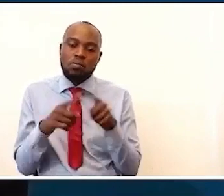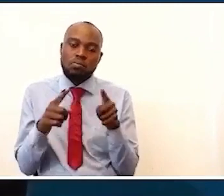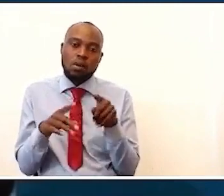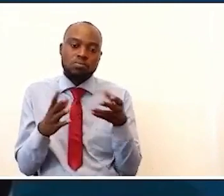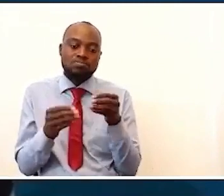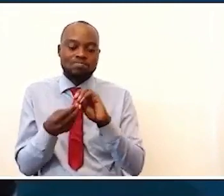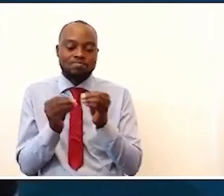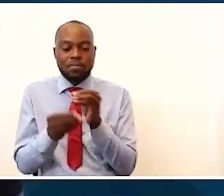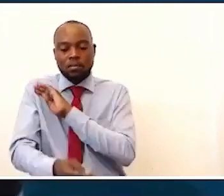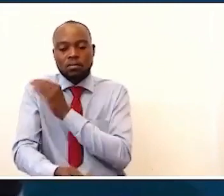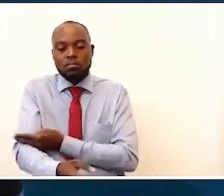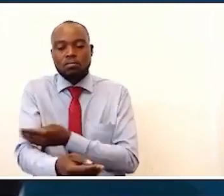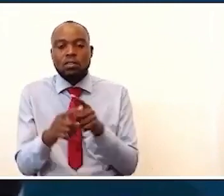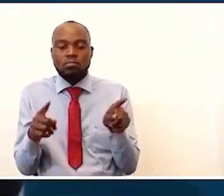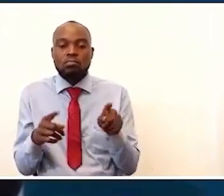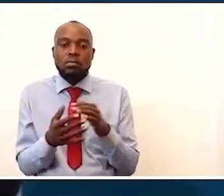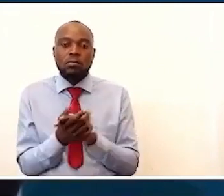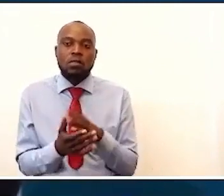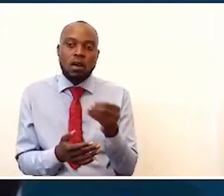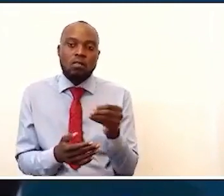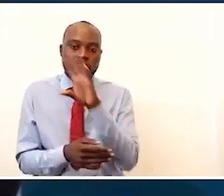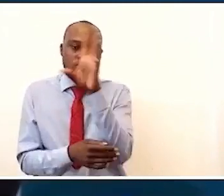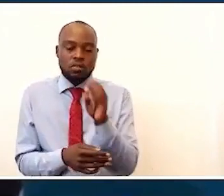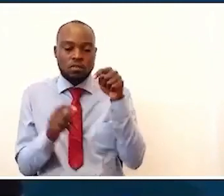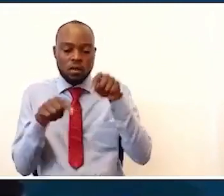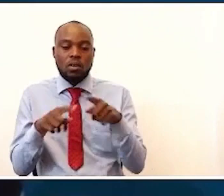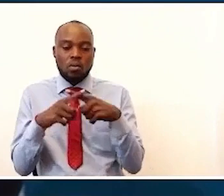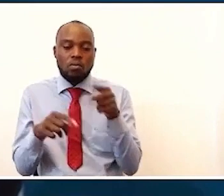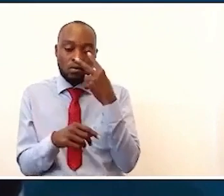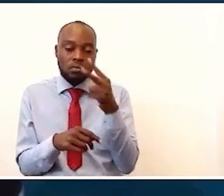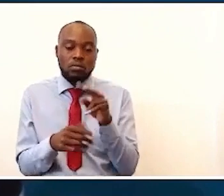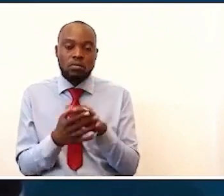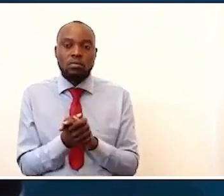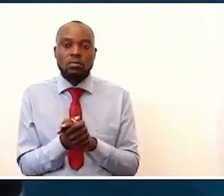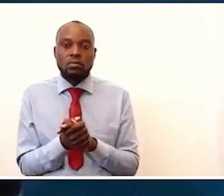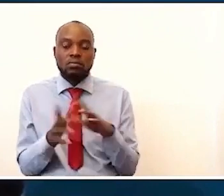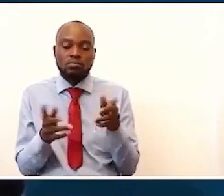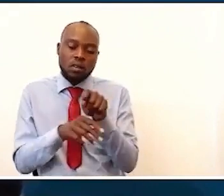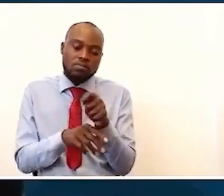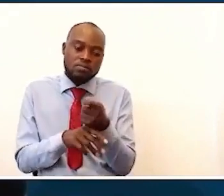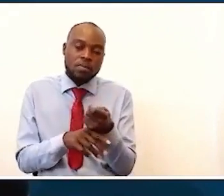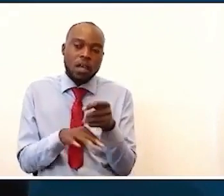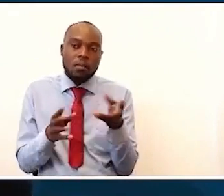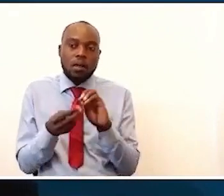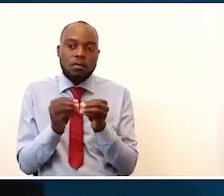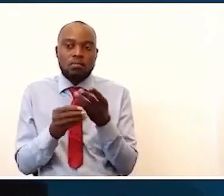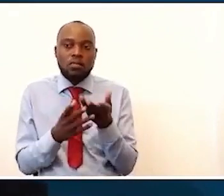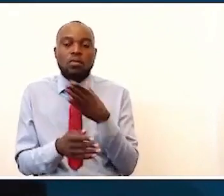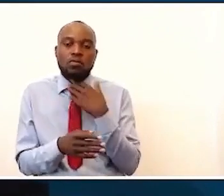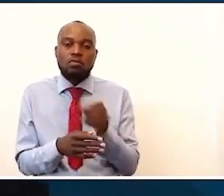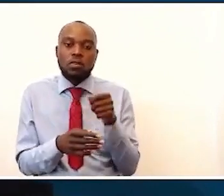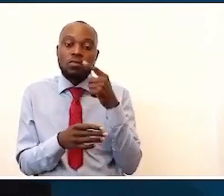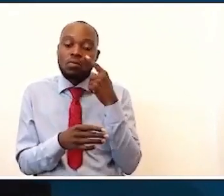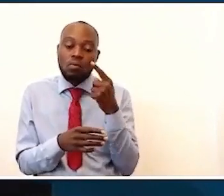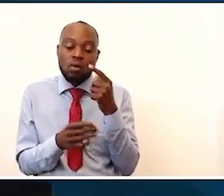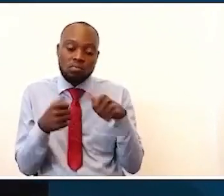the capacity that we have in Africa and looking within, and which is the theme, which is Sisindiotuko. So I just wanted to emphasize